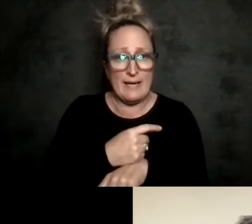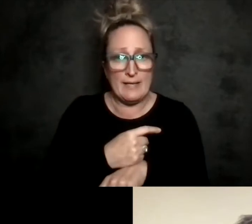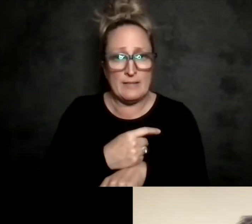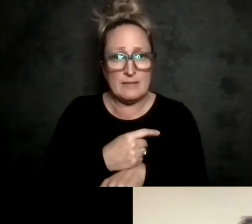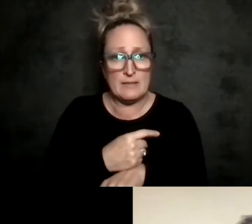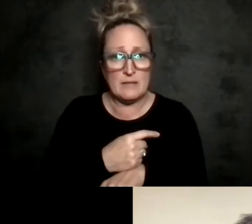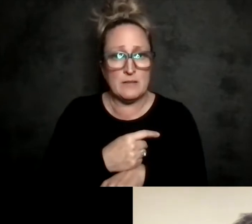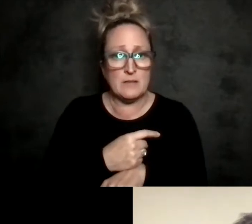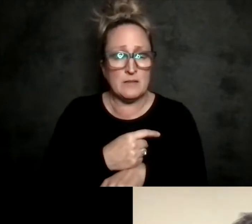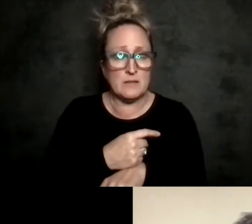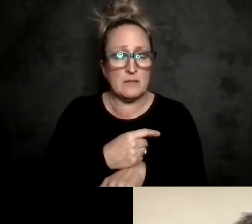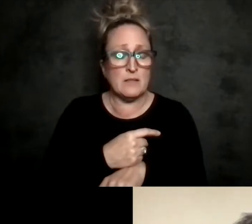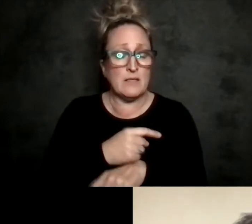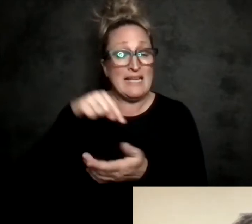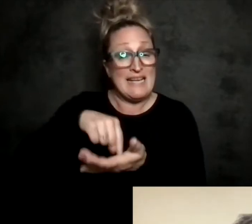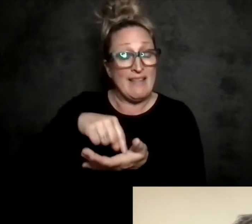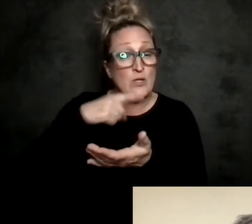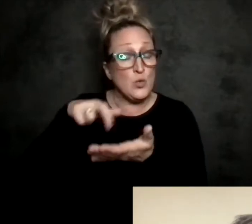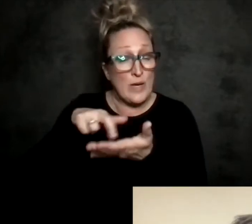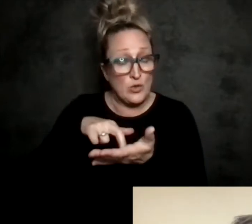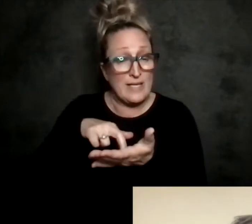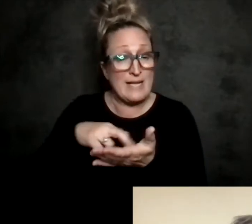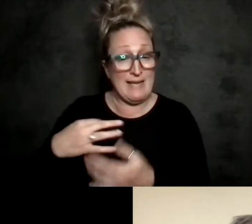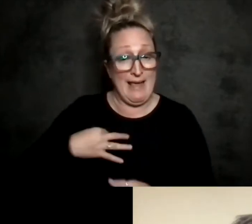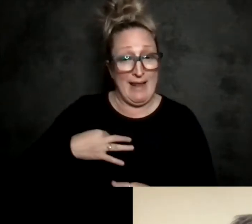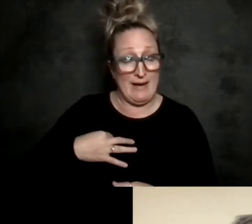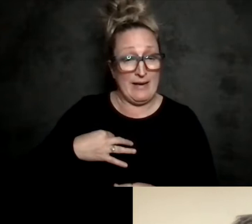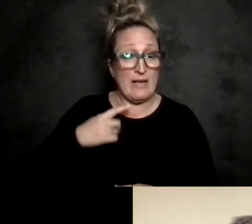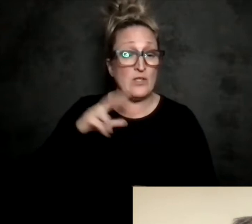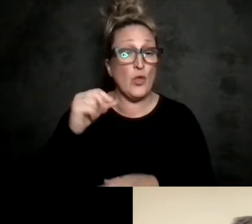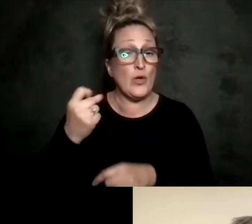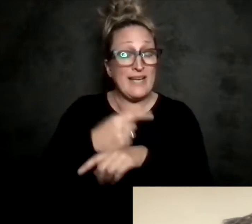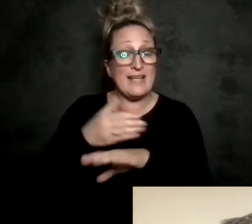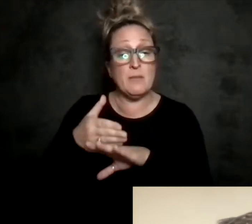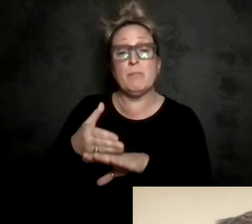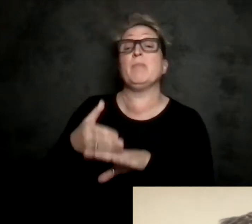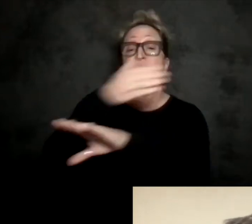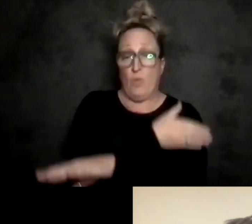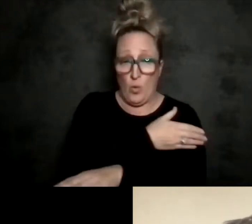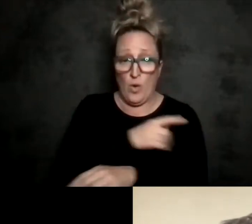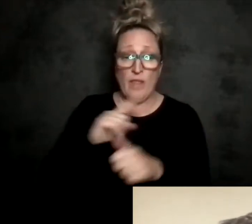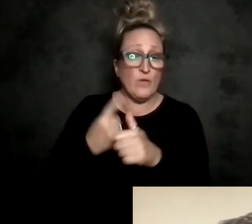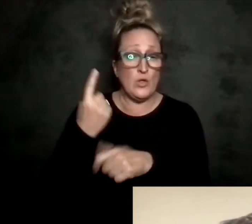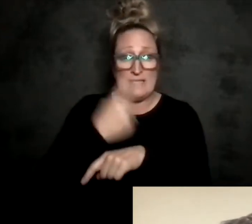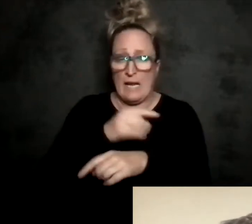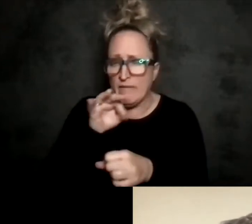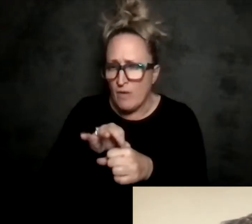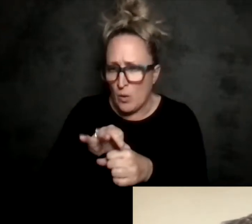before the deadline to register as a candidate is 30 days before the first day of